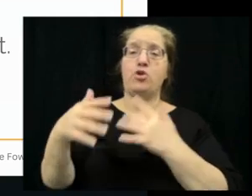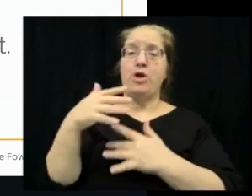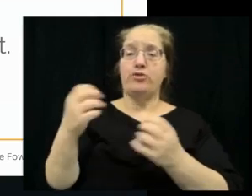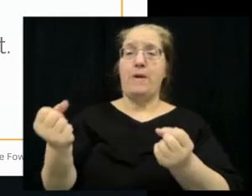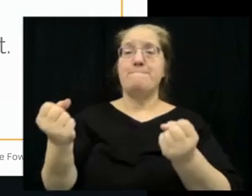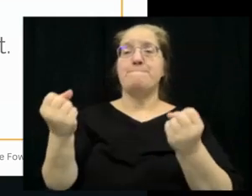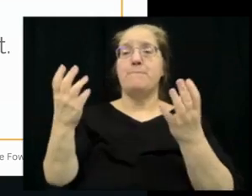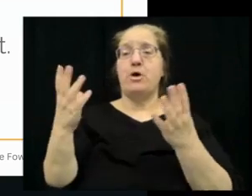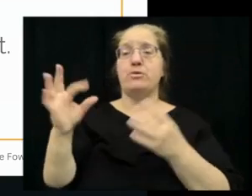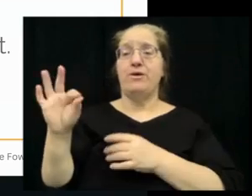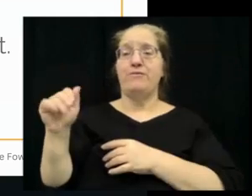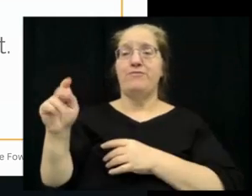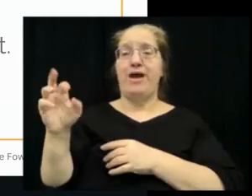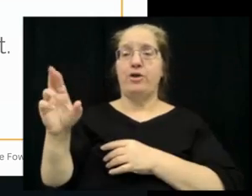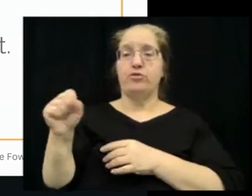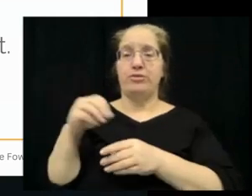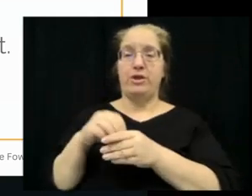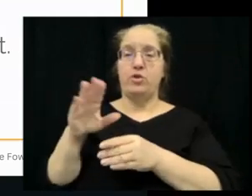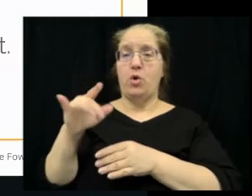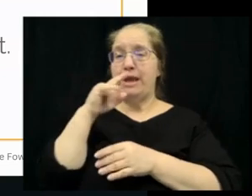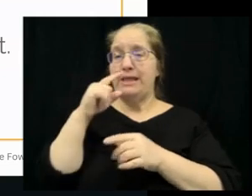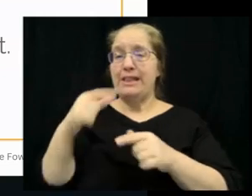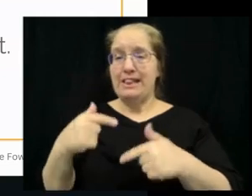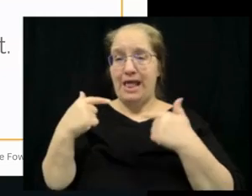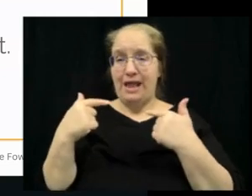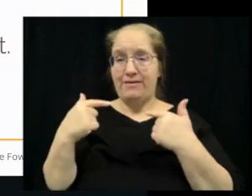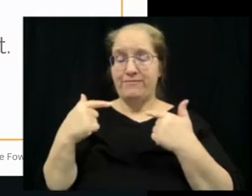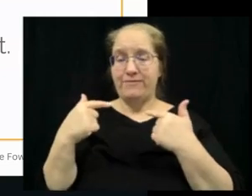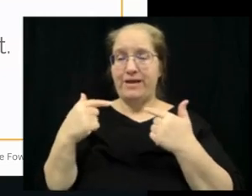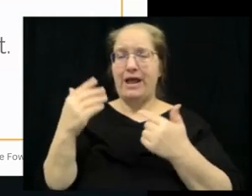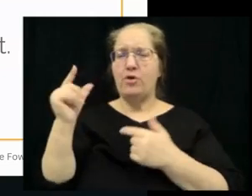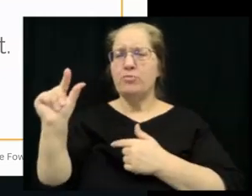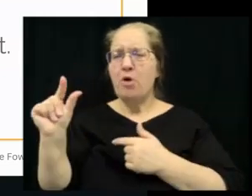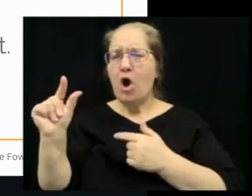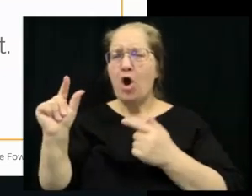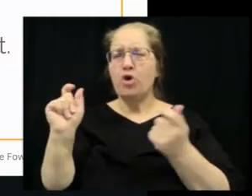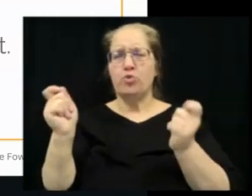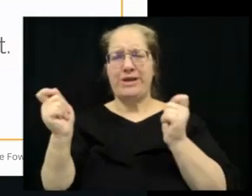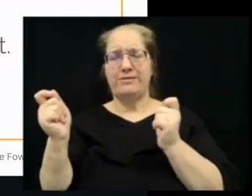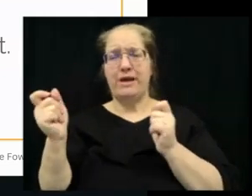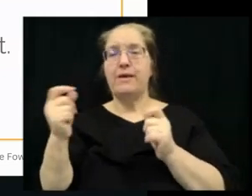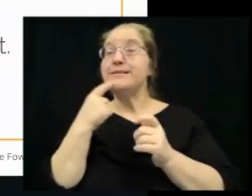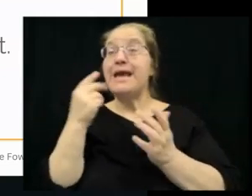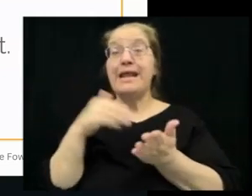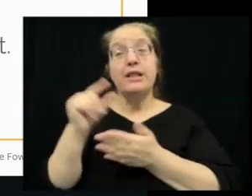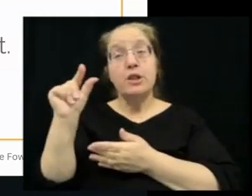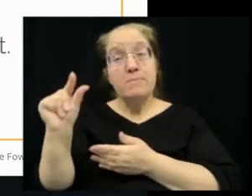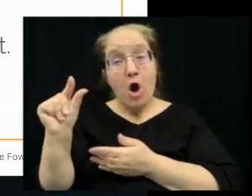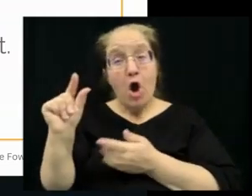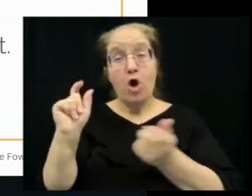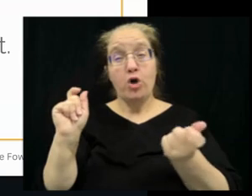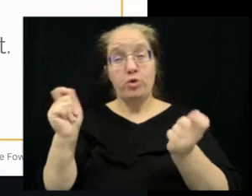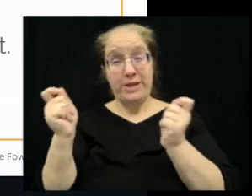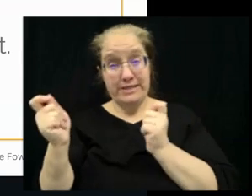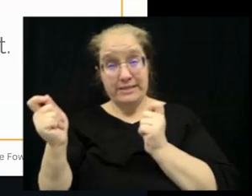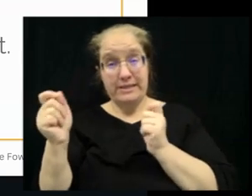factors in your child's life and how small tweaks, I'm going to say that again, small tweaks in